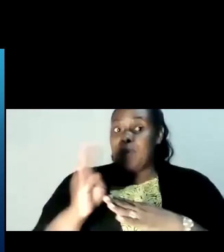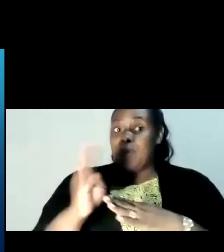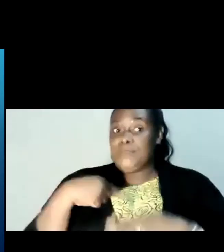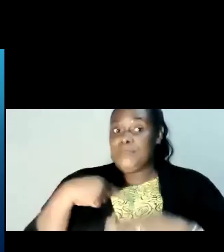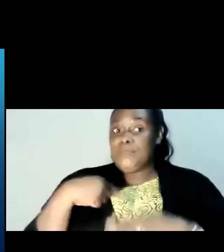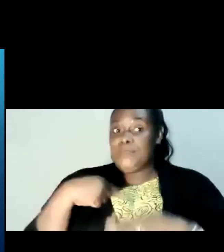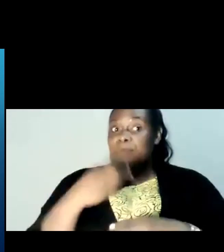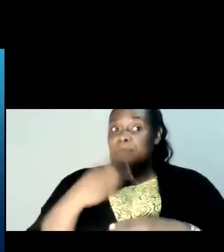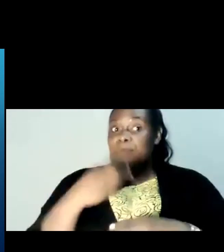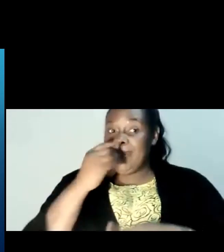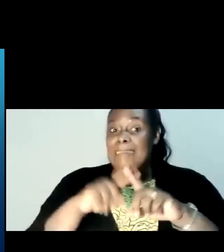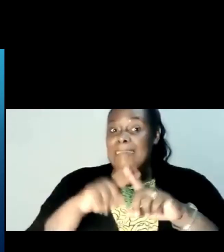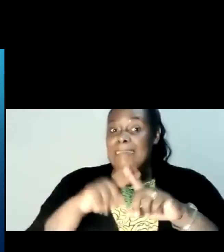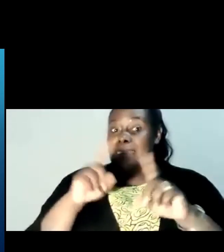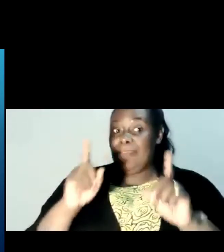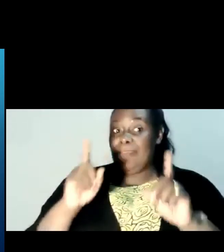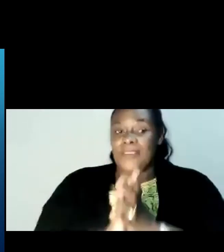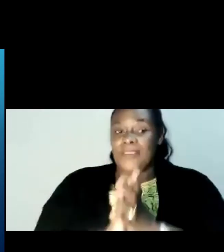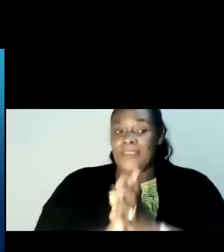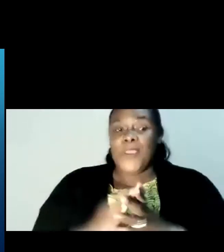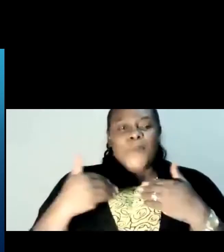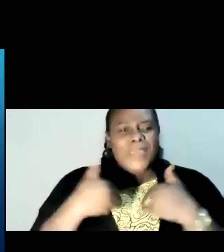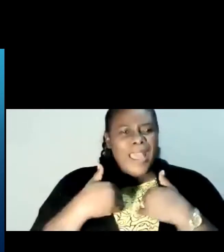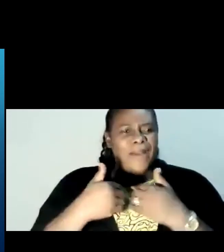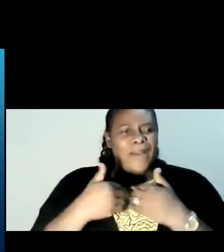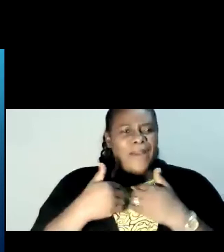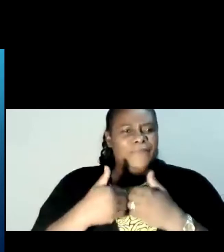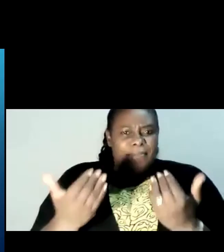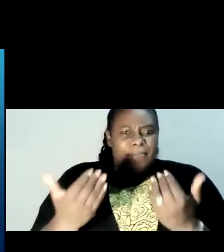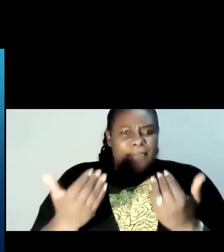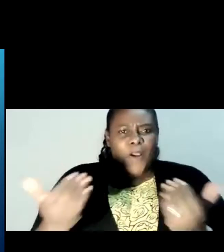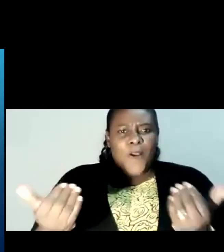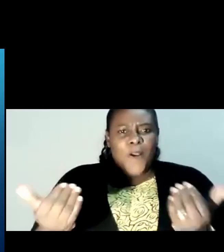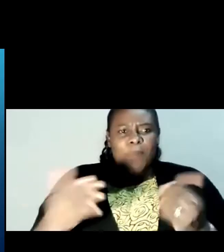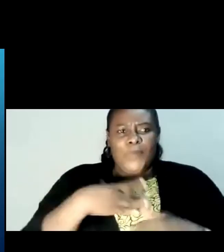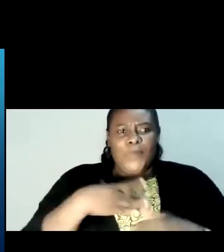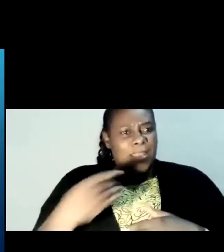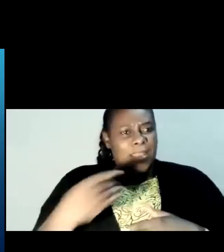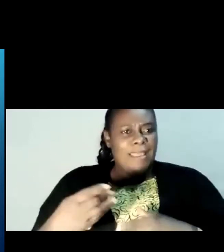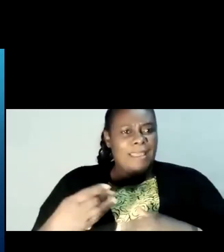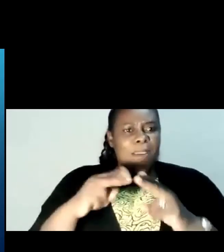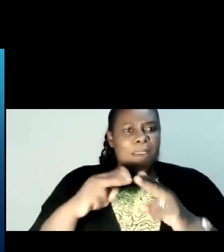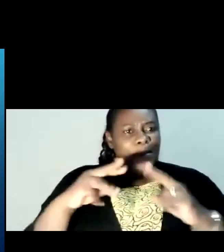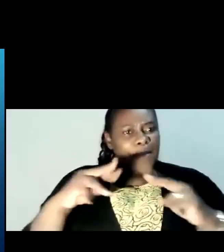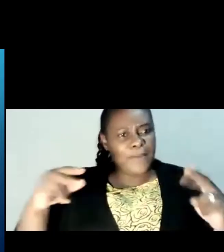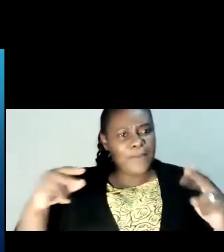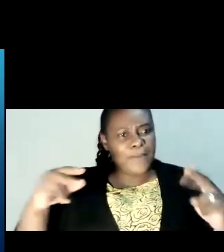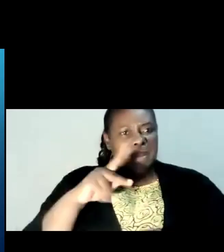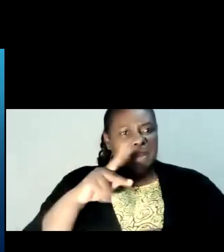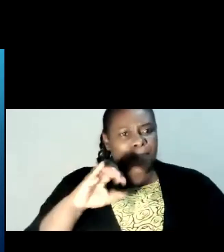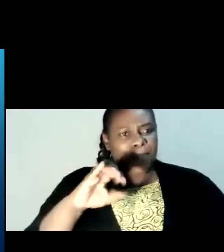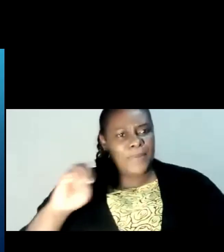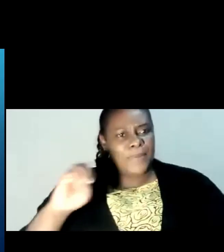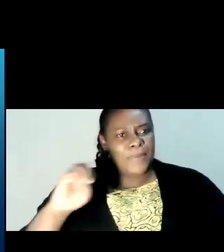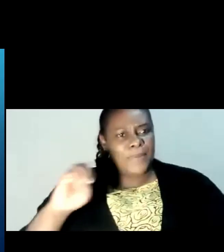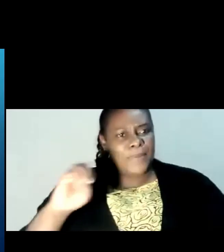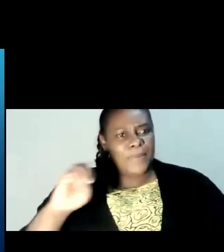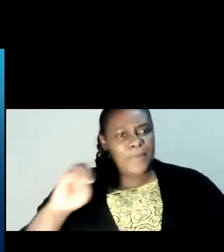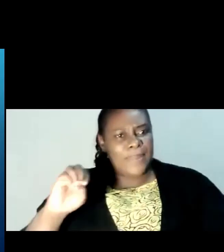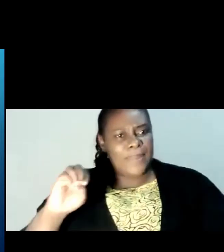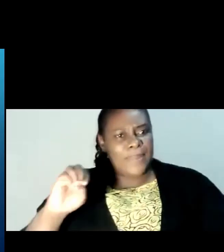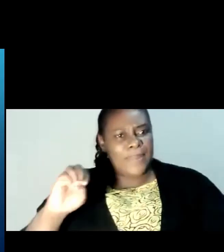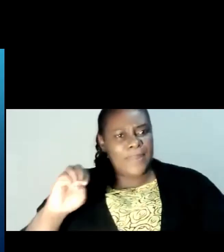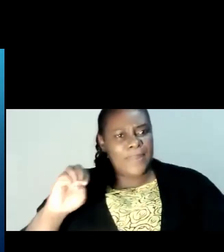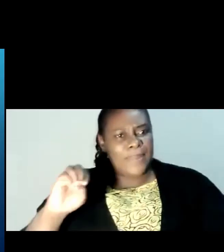almost half of the plate is usually something like macaroni pie or rice or pasta.